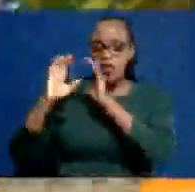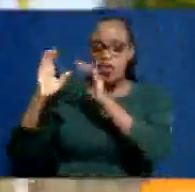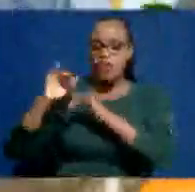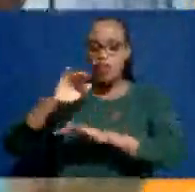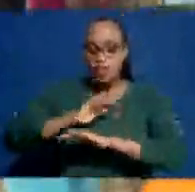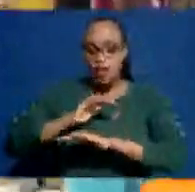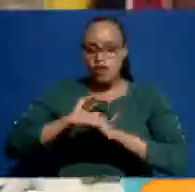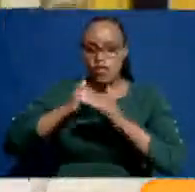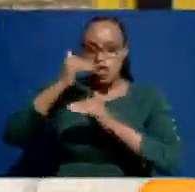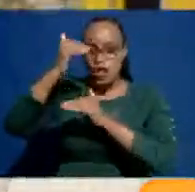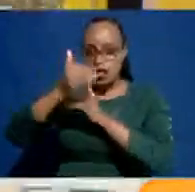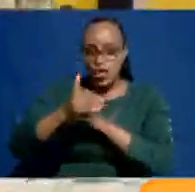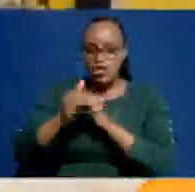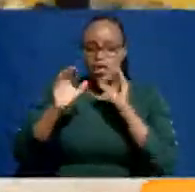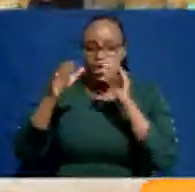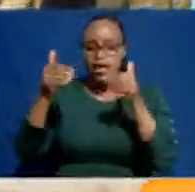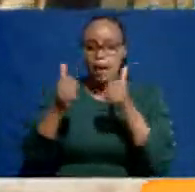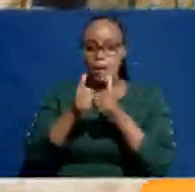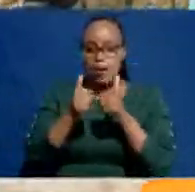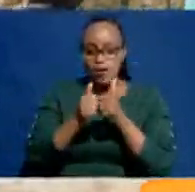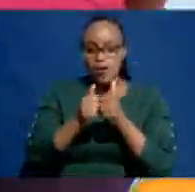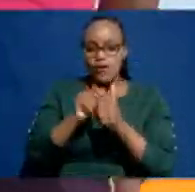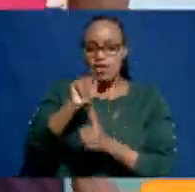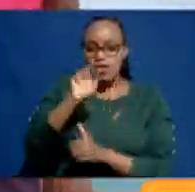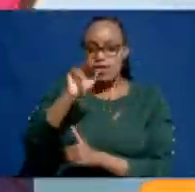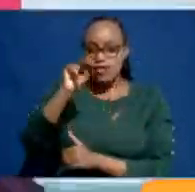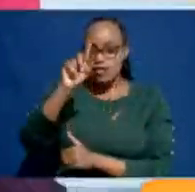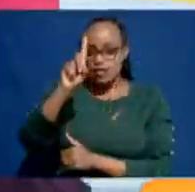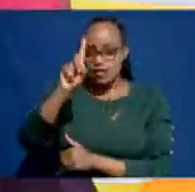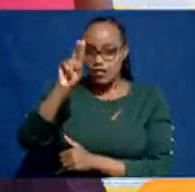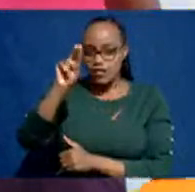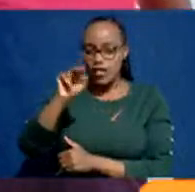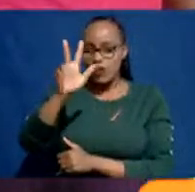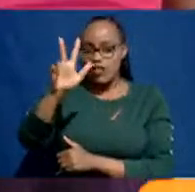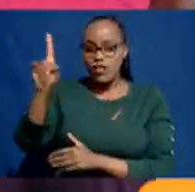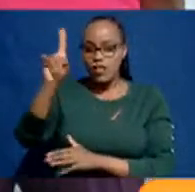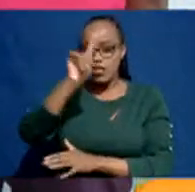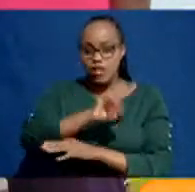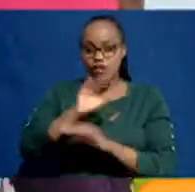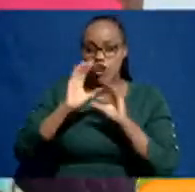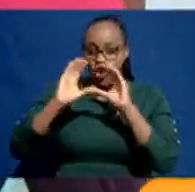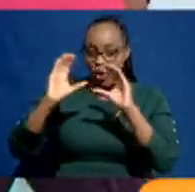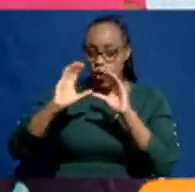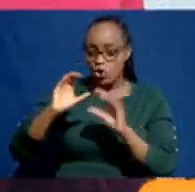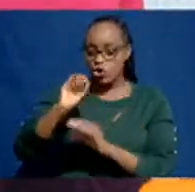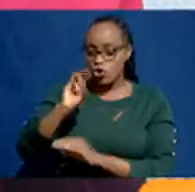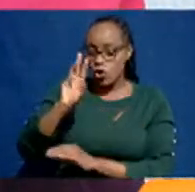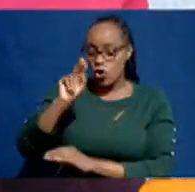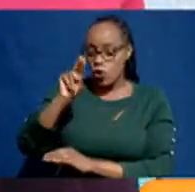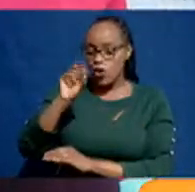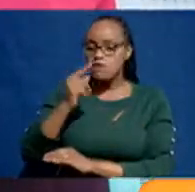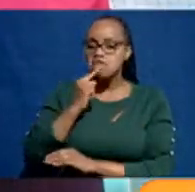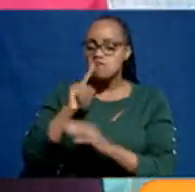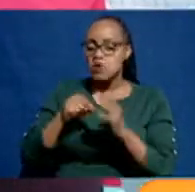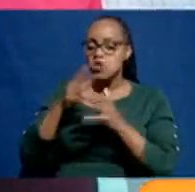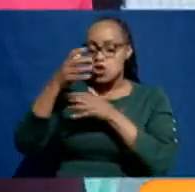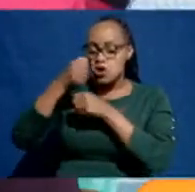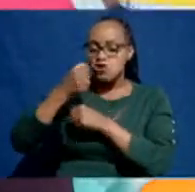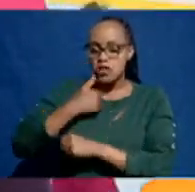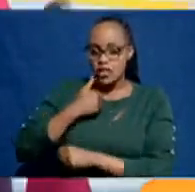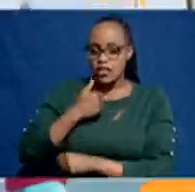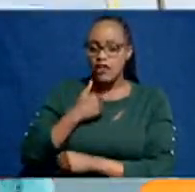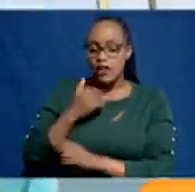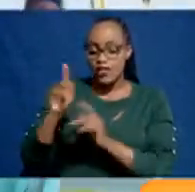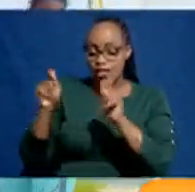the upcoming youth club games in Trinidad and Tobago due in 3 days. Coach Patrick Owino expressed his confidence in the team's